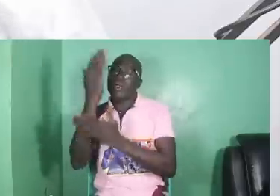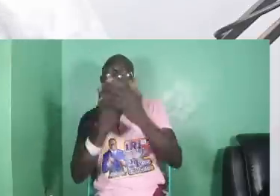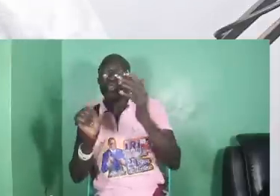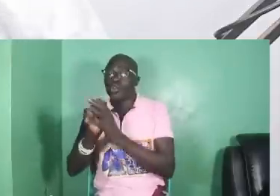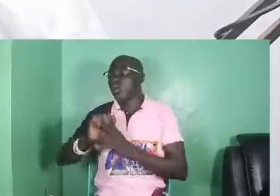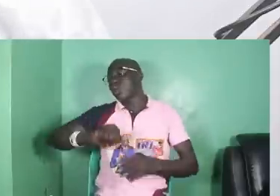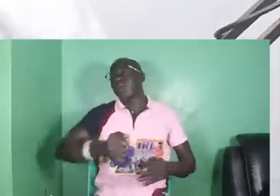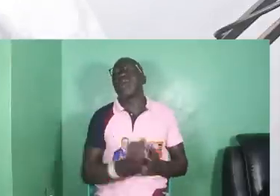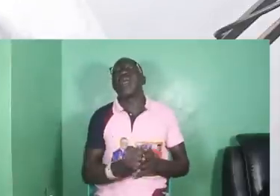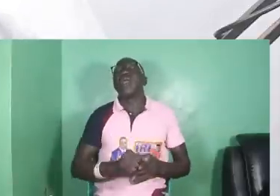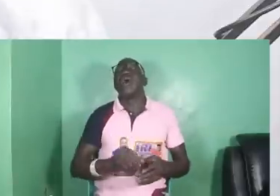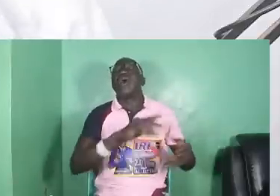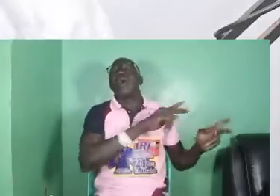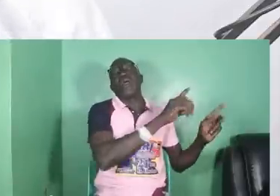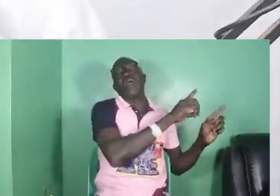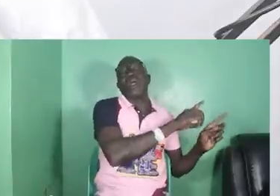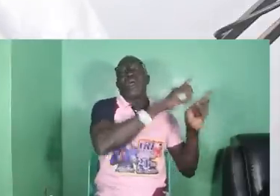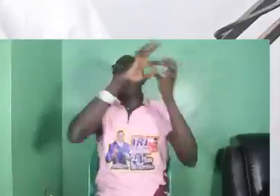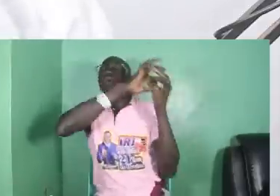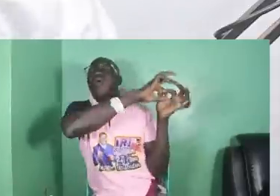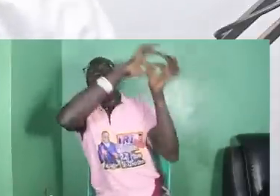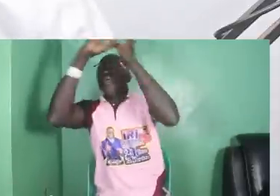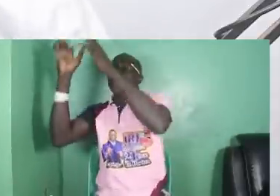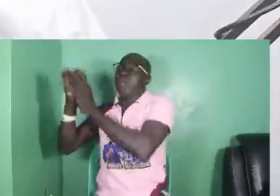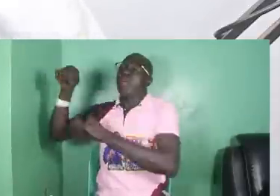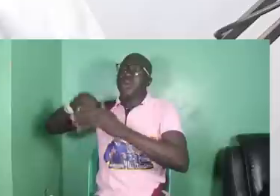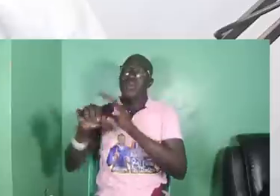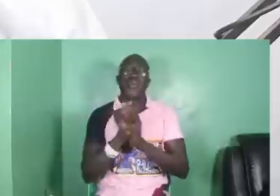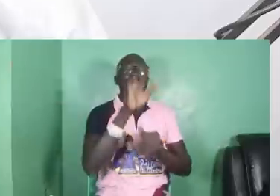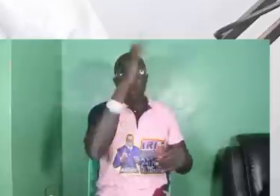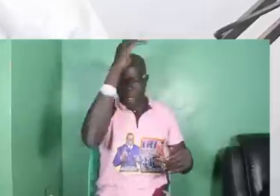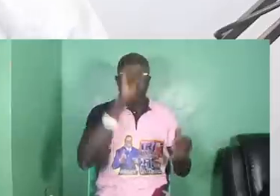Where the oracle of God? Apostle Dr. S.M.O. Mustafa J.P.